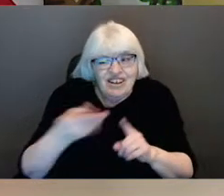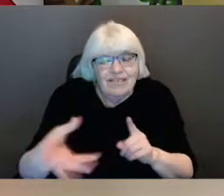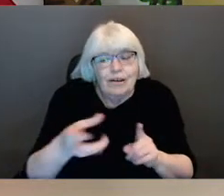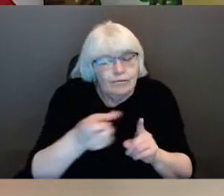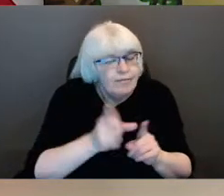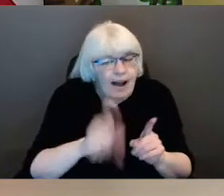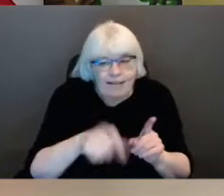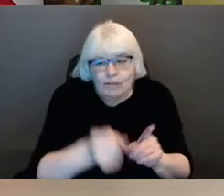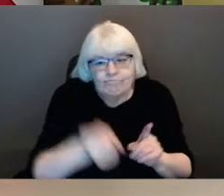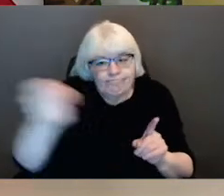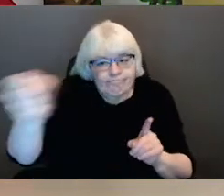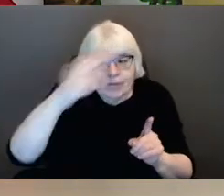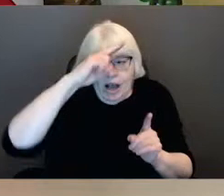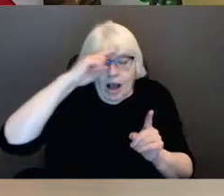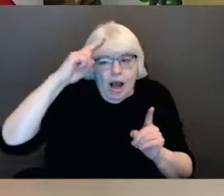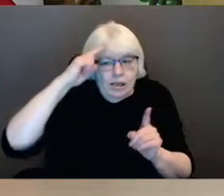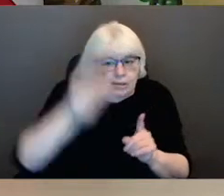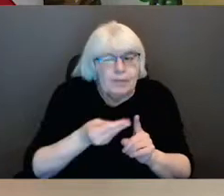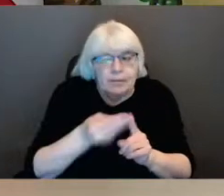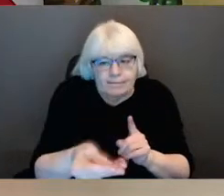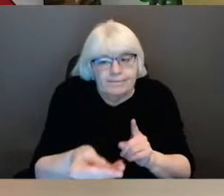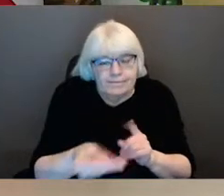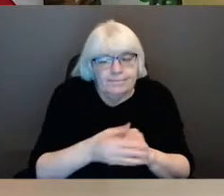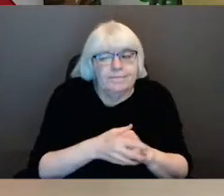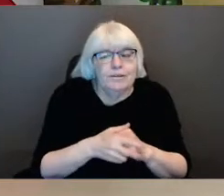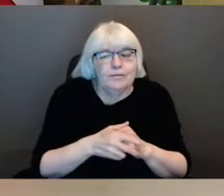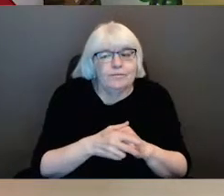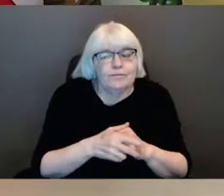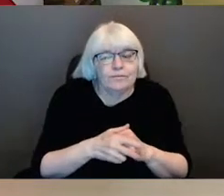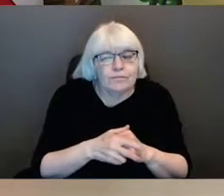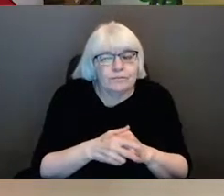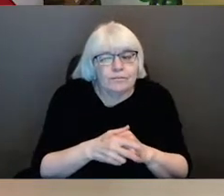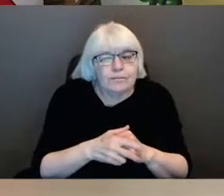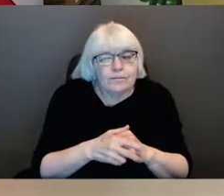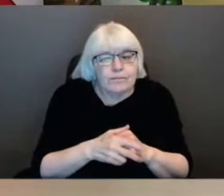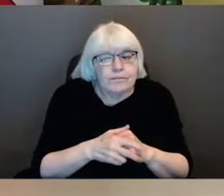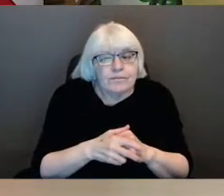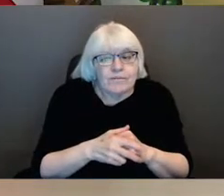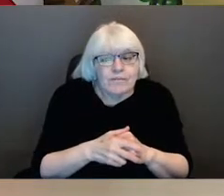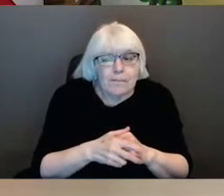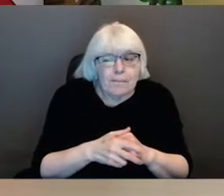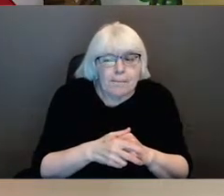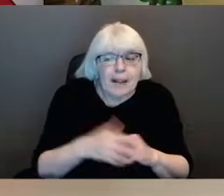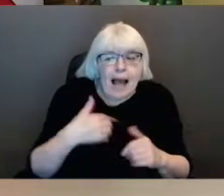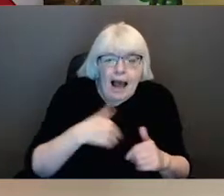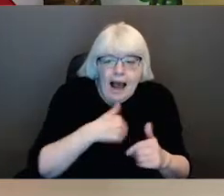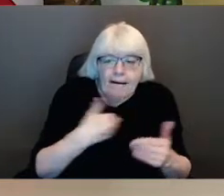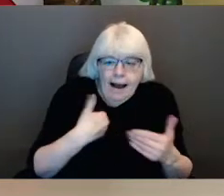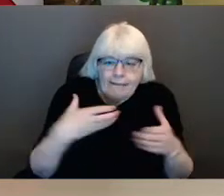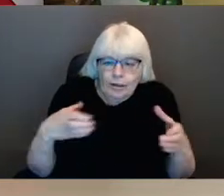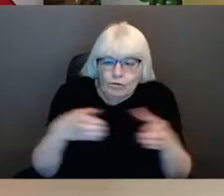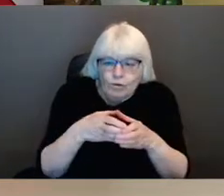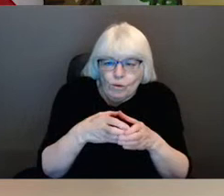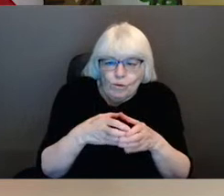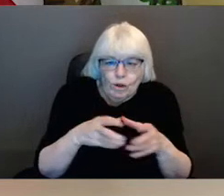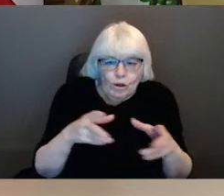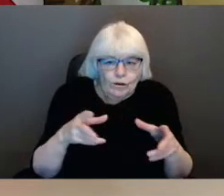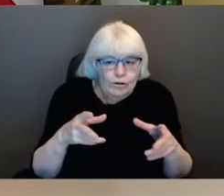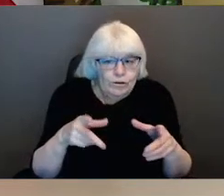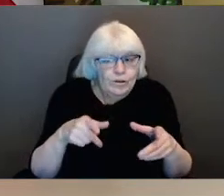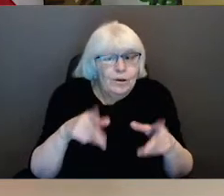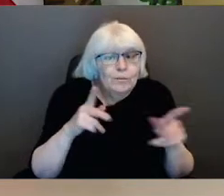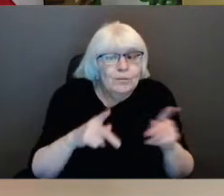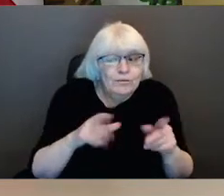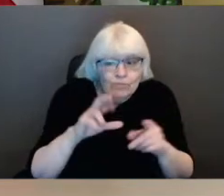to get it. So there's a group of, a hub of prescribers and a hub of pharmacies that have been identified across the province,